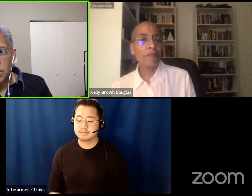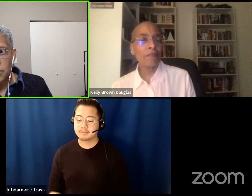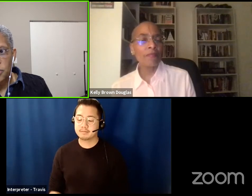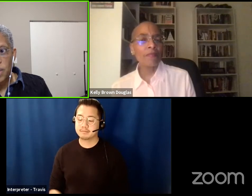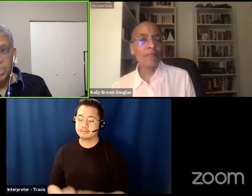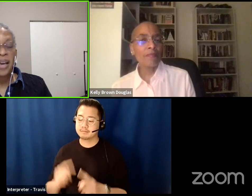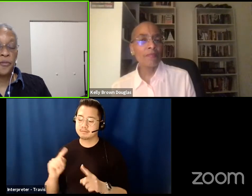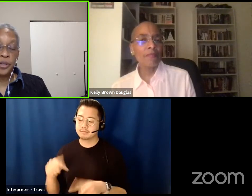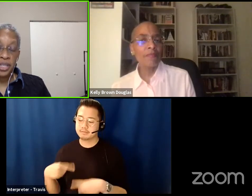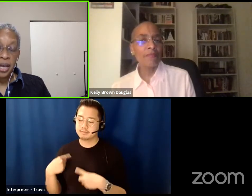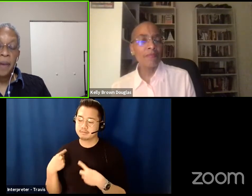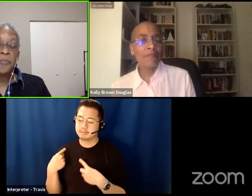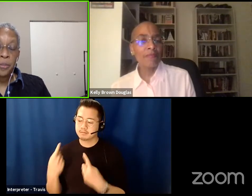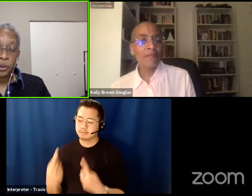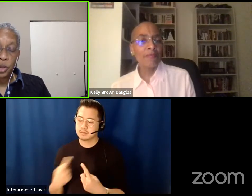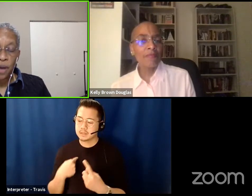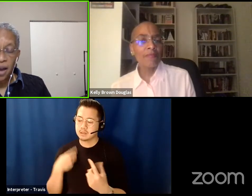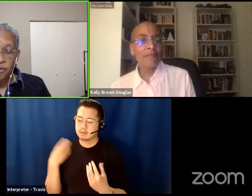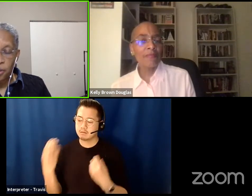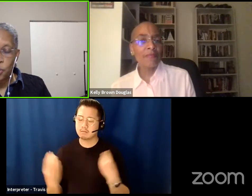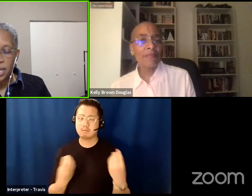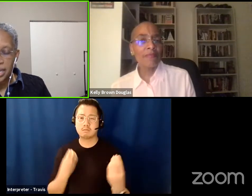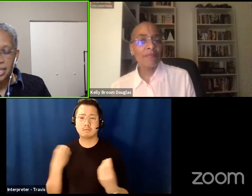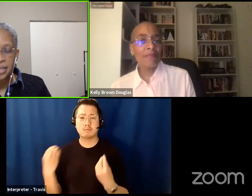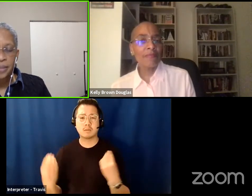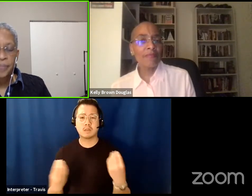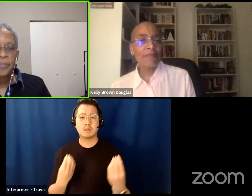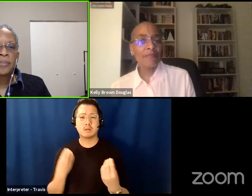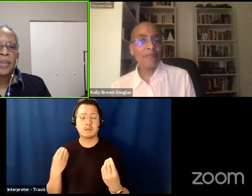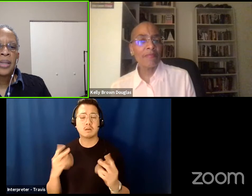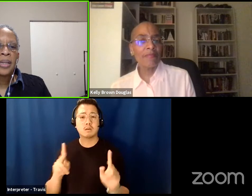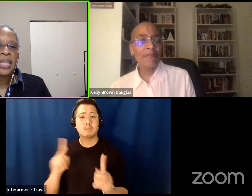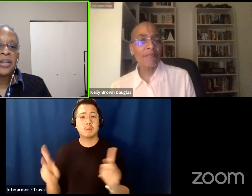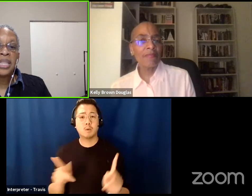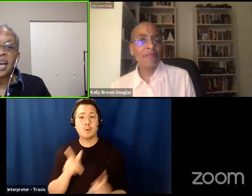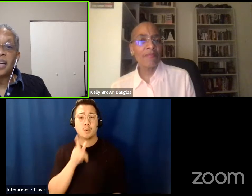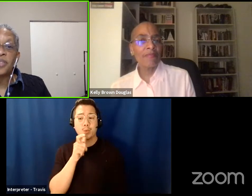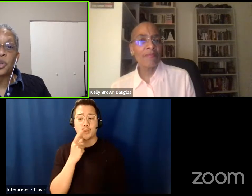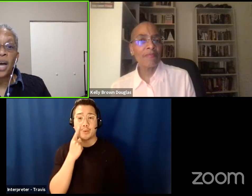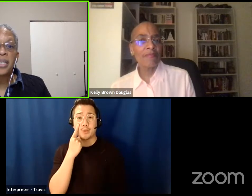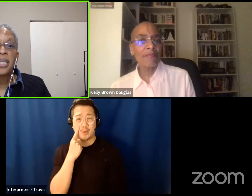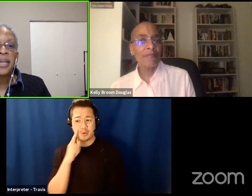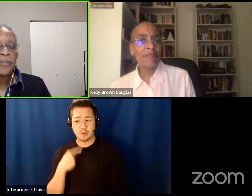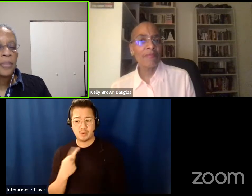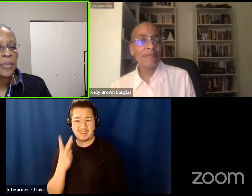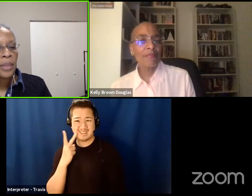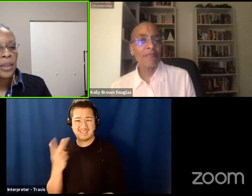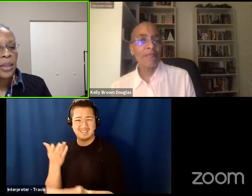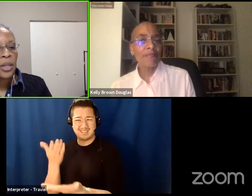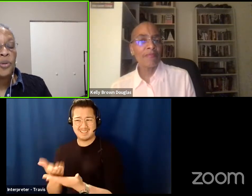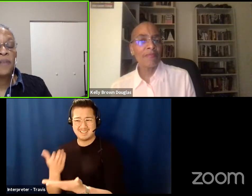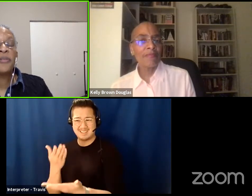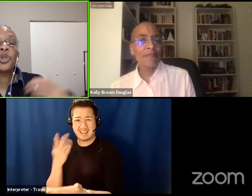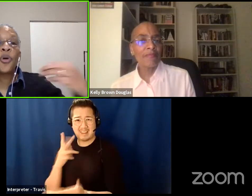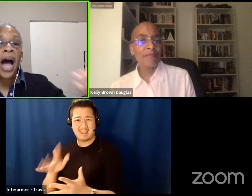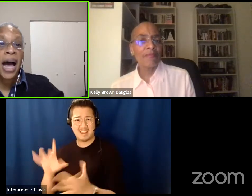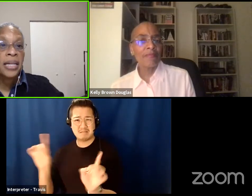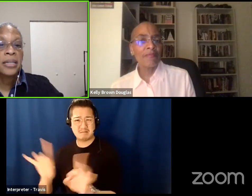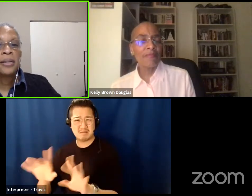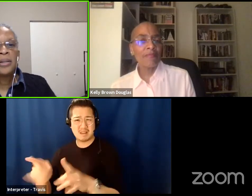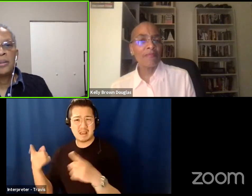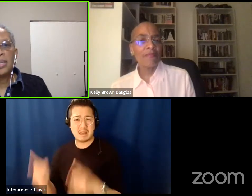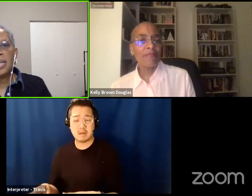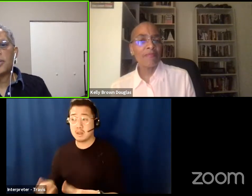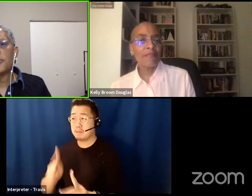must feel like for some people to have witnessed that kind of atrocity, to have